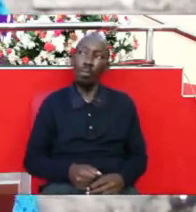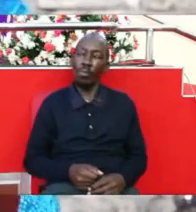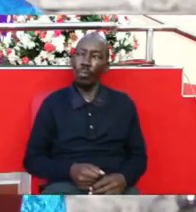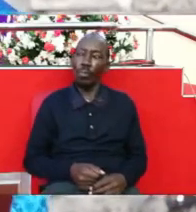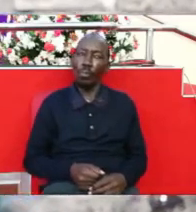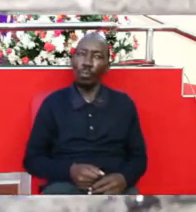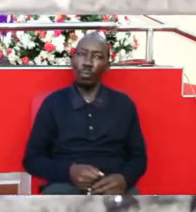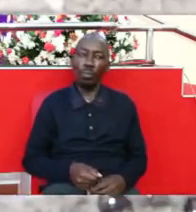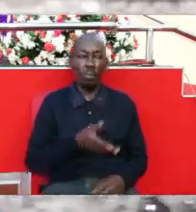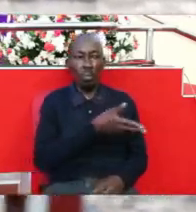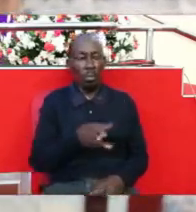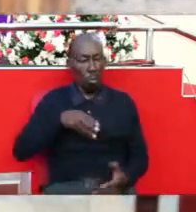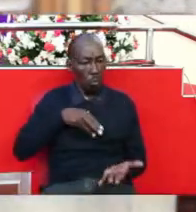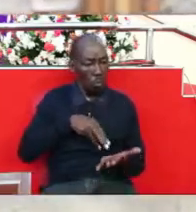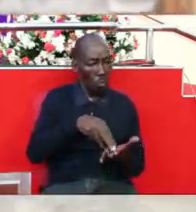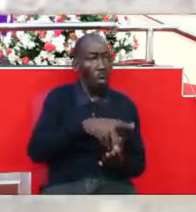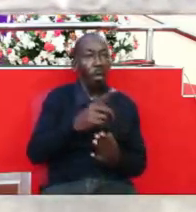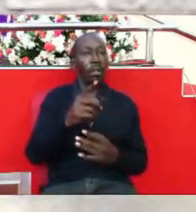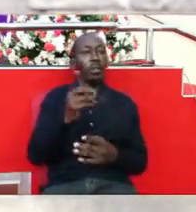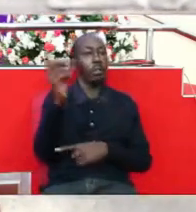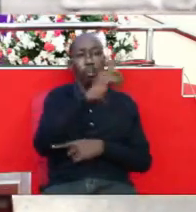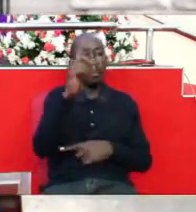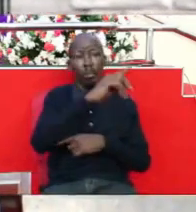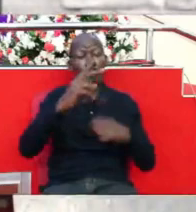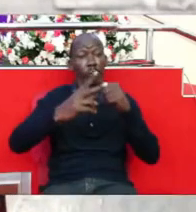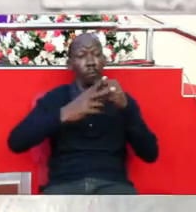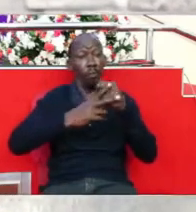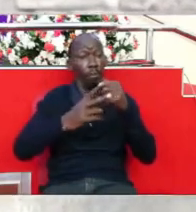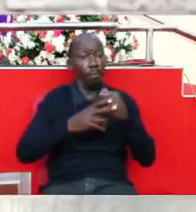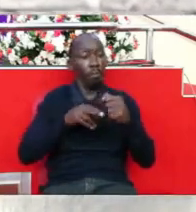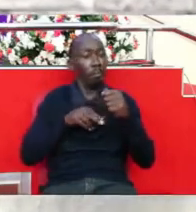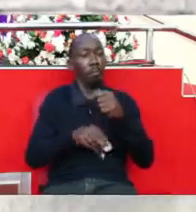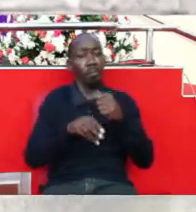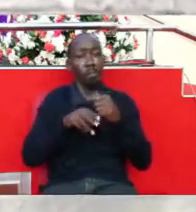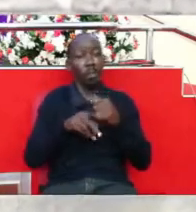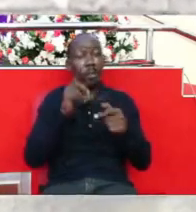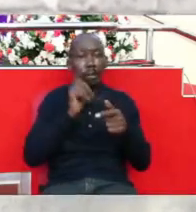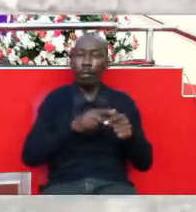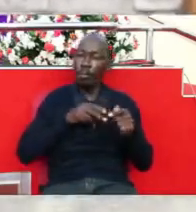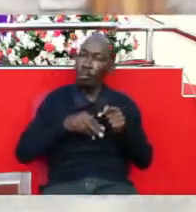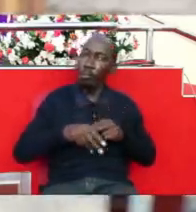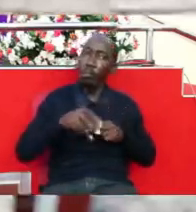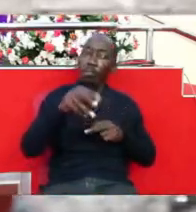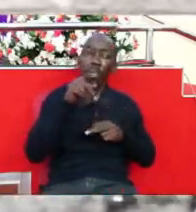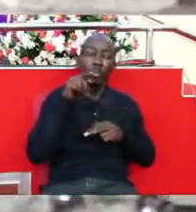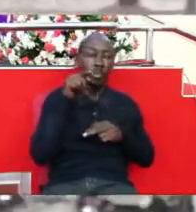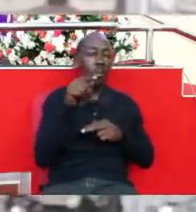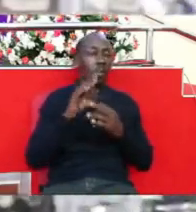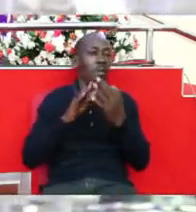Moabi. They walked for about 7 days. Wakalifikiria kwa muda wa siku saba. And after they walked for 7 days, they ran out of